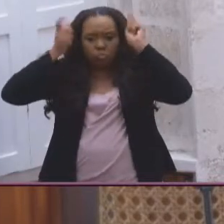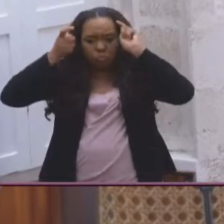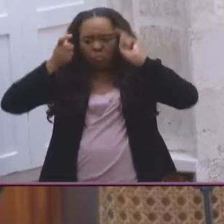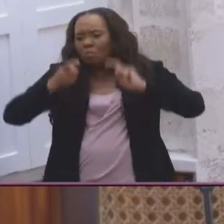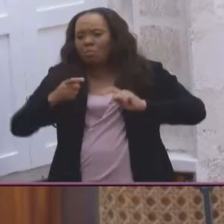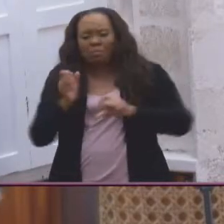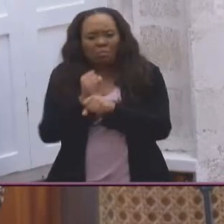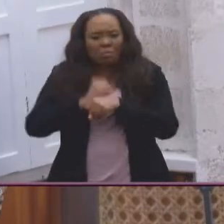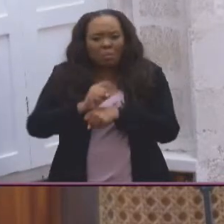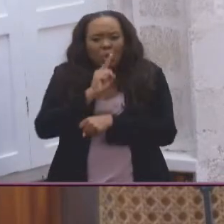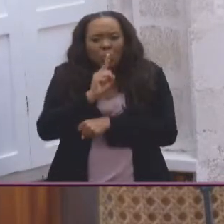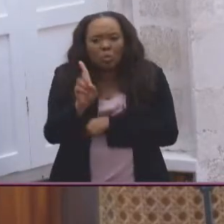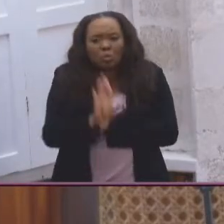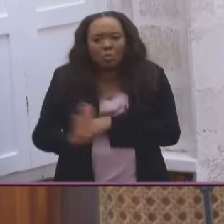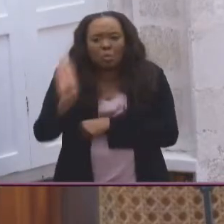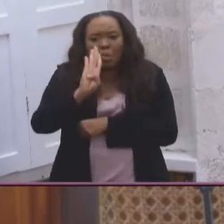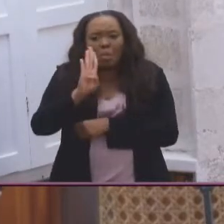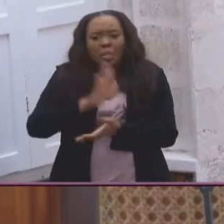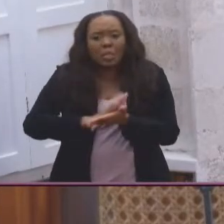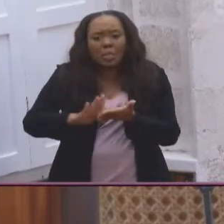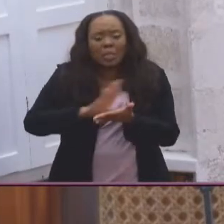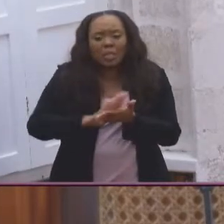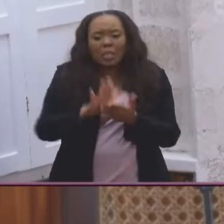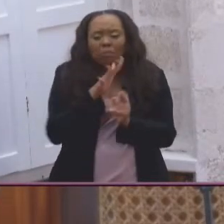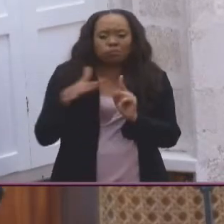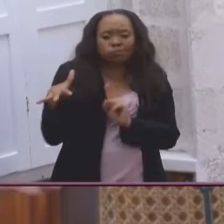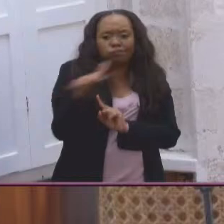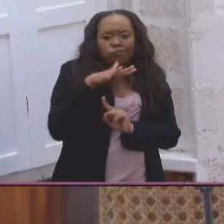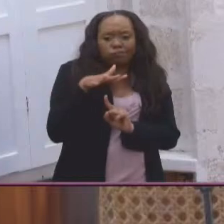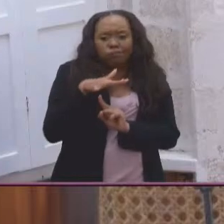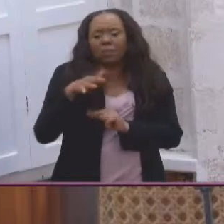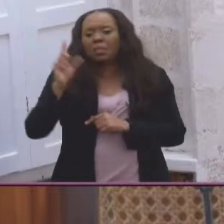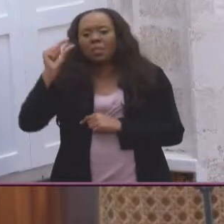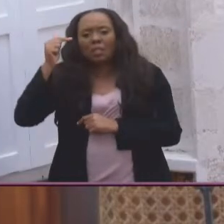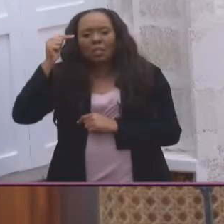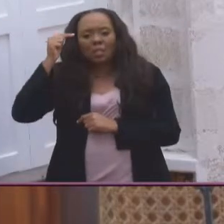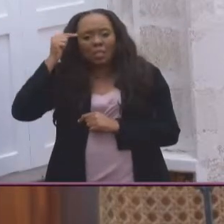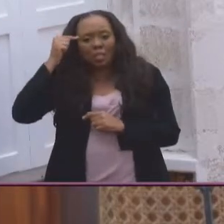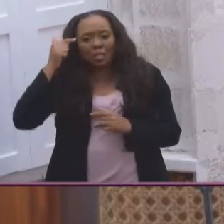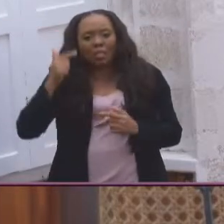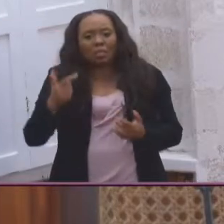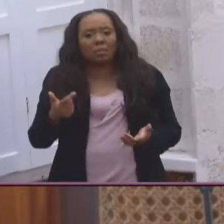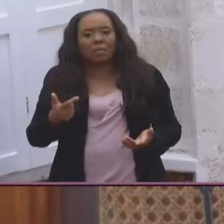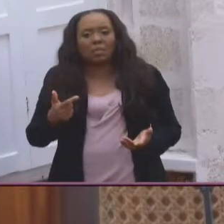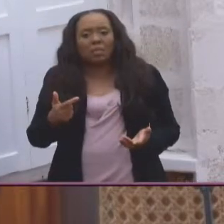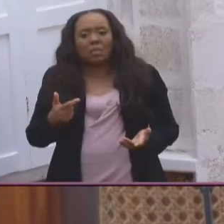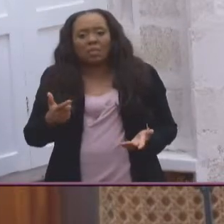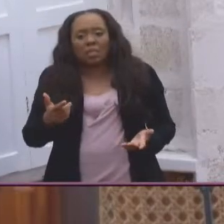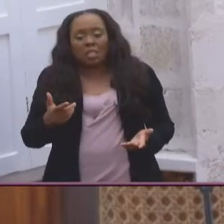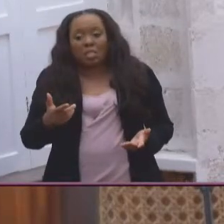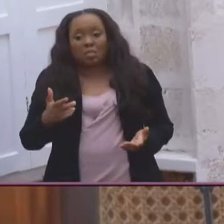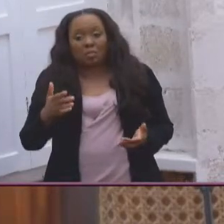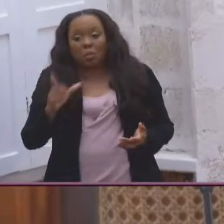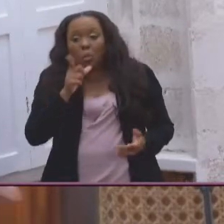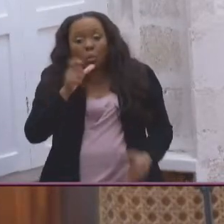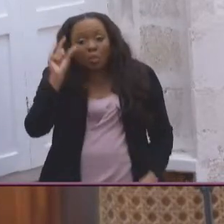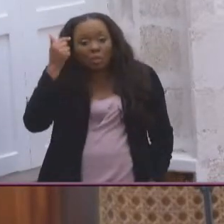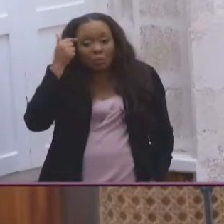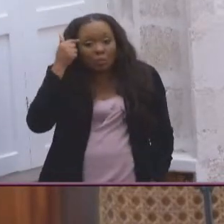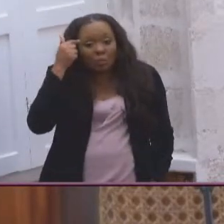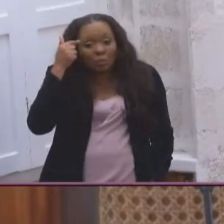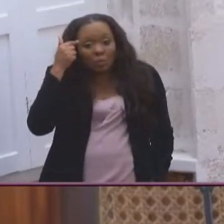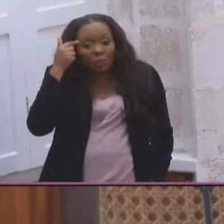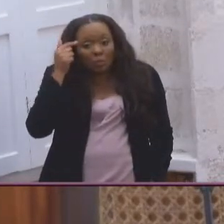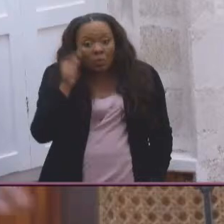keeping Barbados clean and to our surroundings. The government does not get sick. The government is you and me.